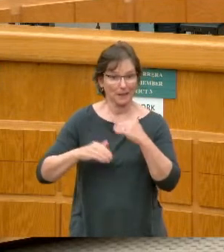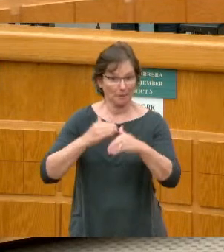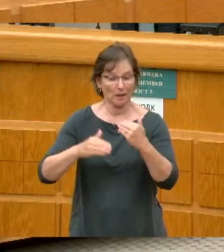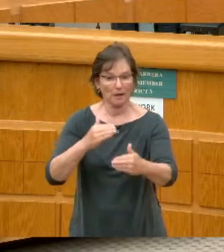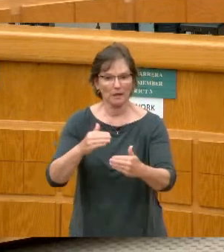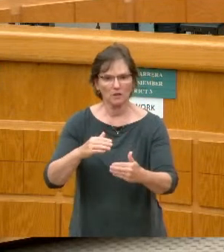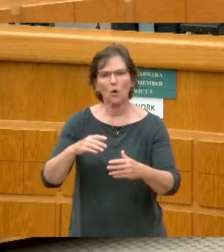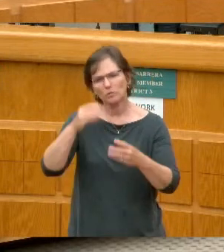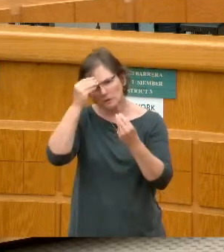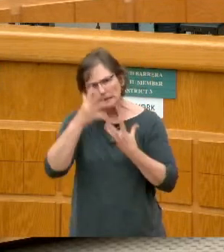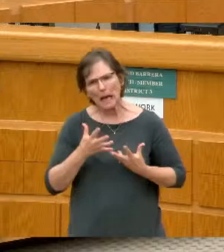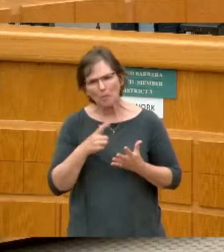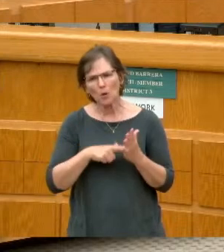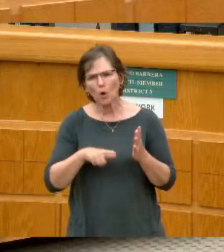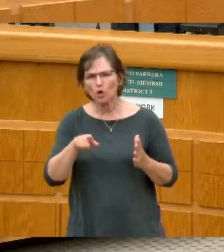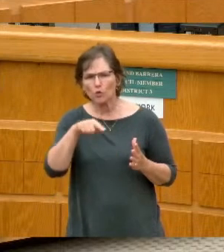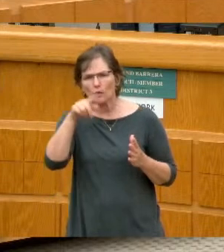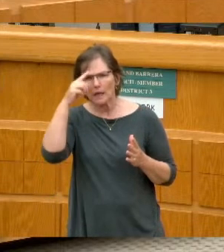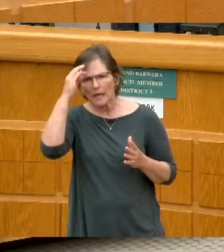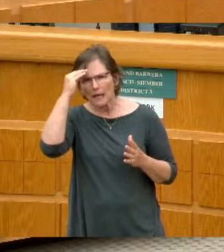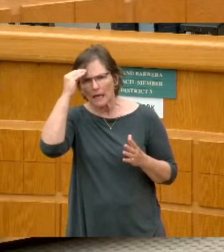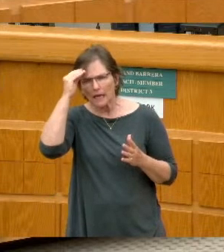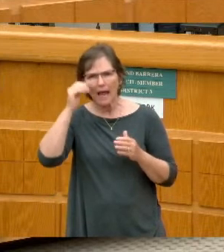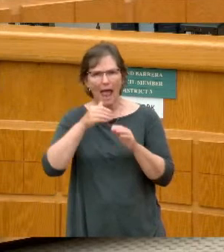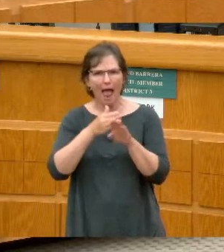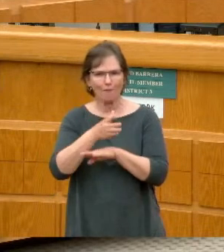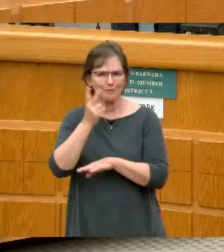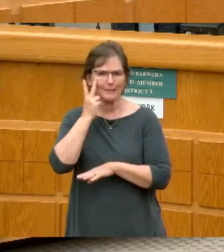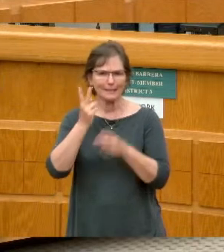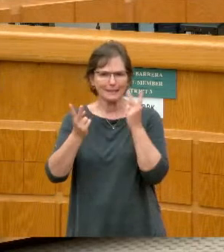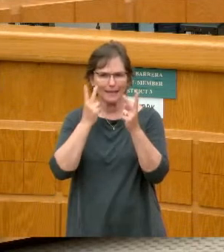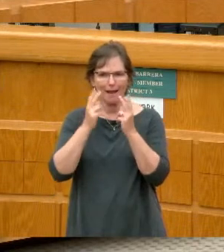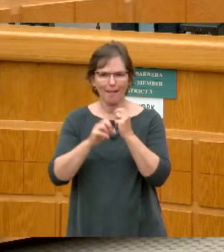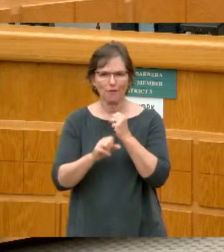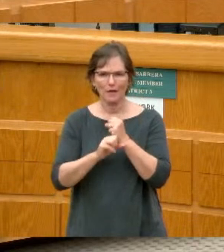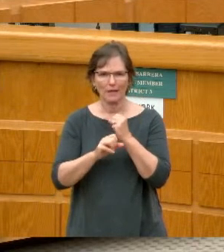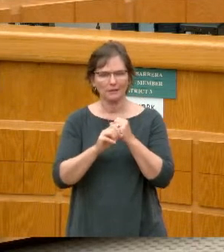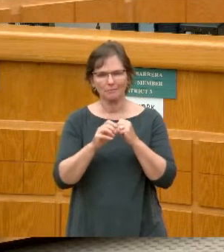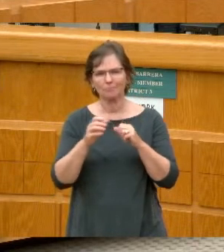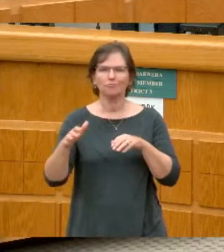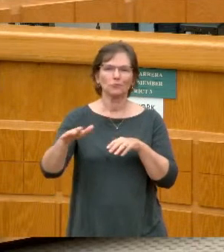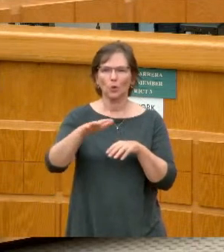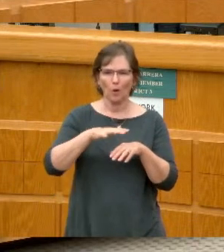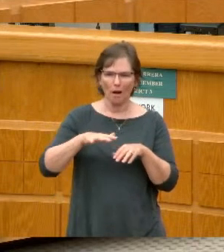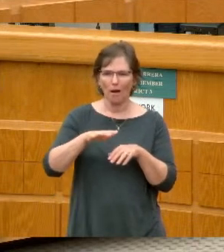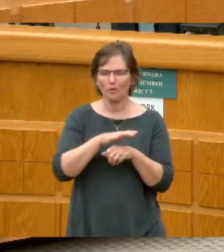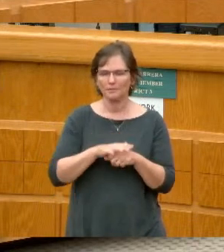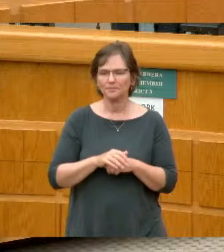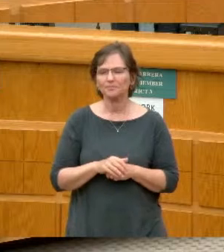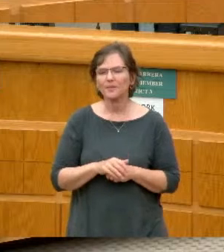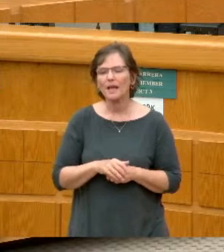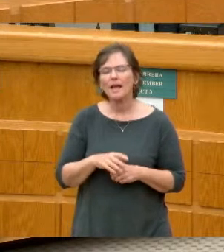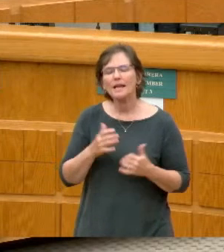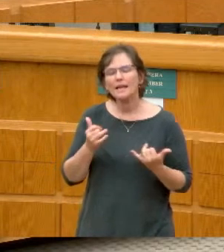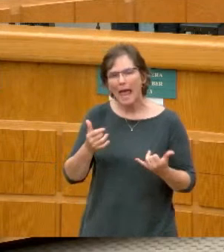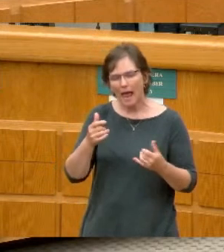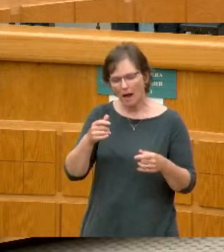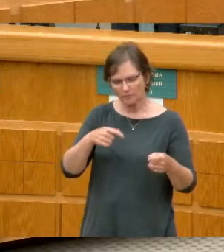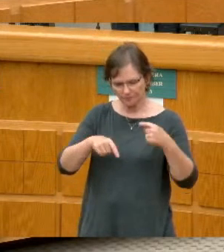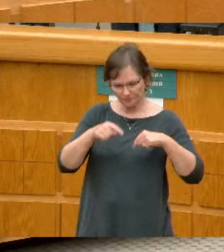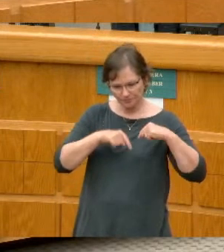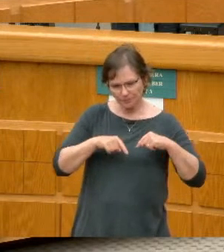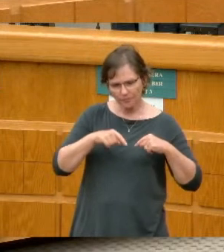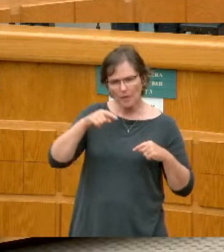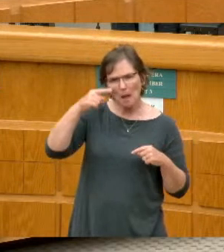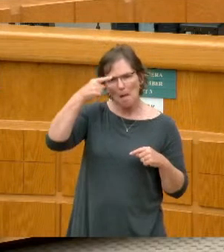noisisknows.com. Now, very important, I was saying I'd like to hear from you. Why? Because our messaging isn't going to